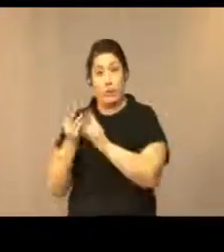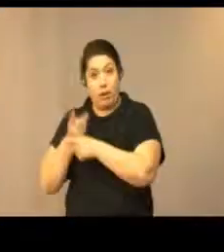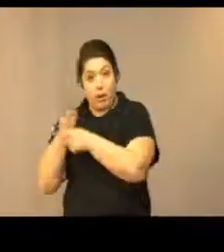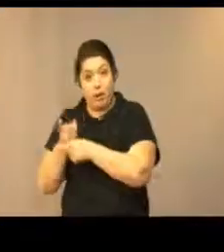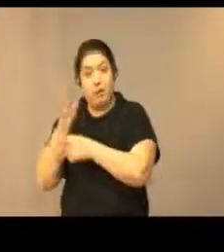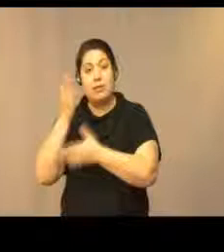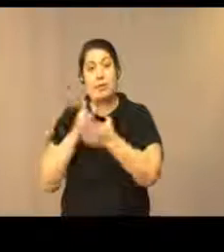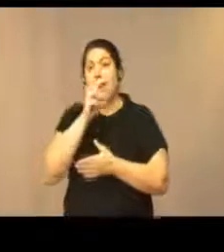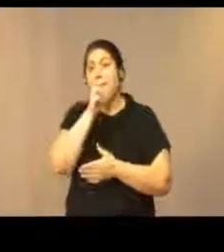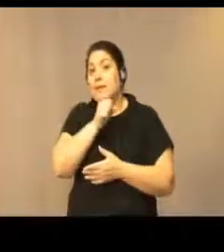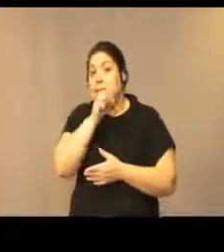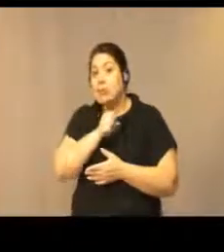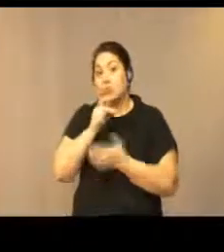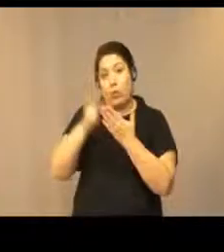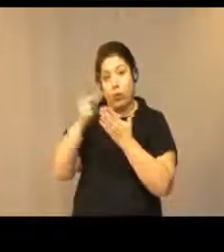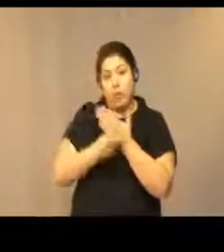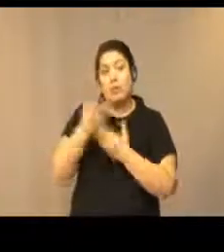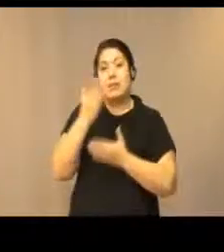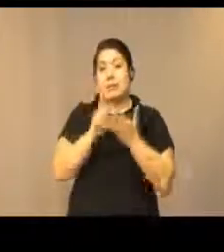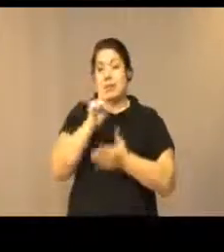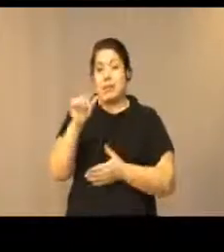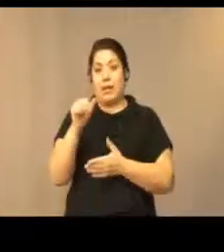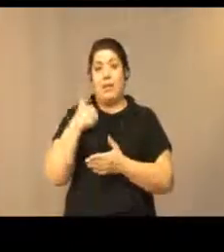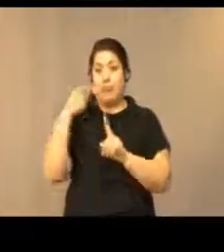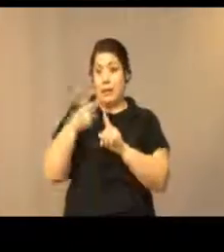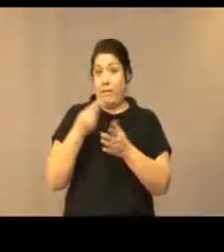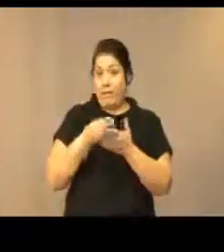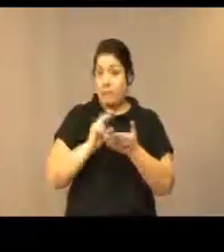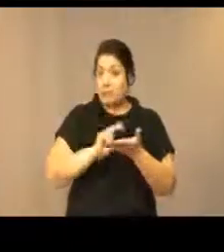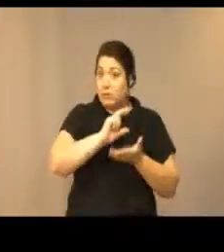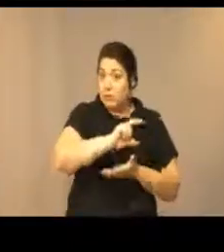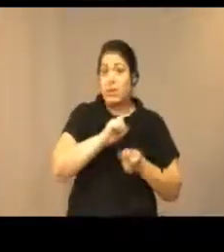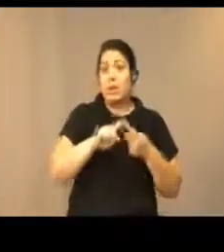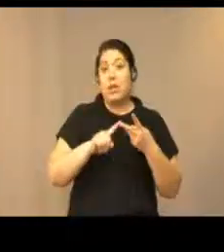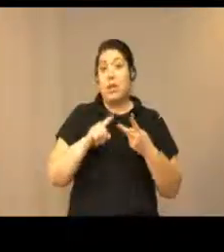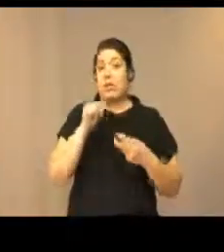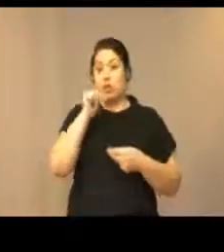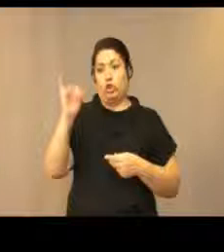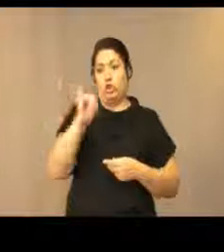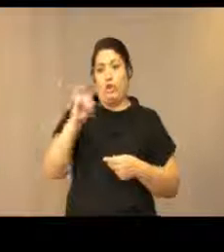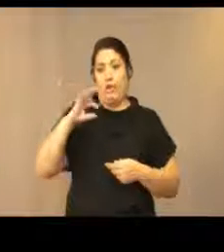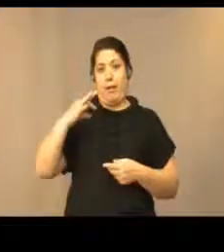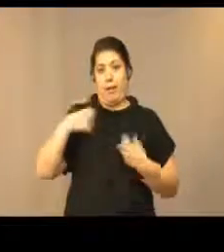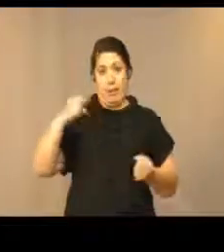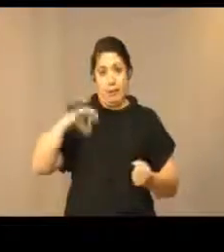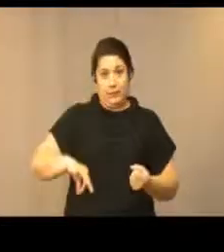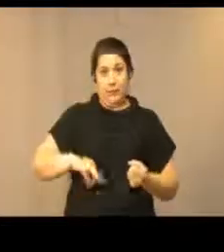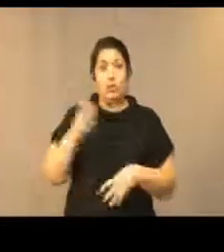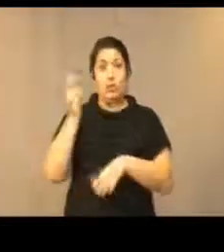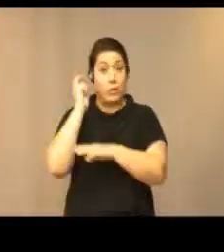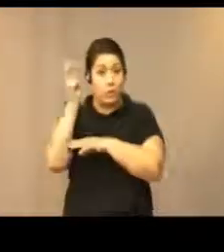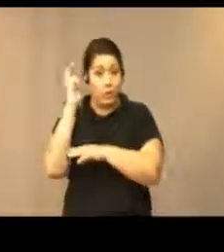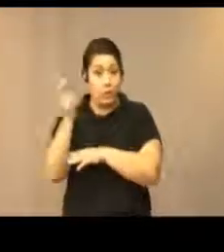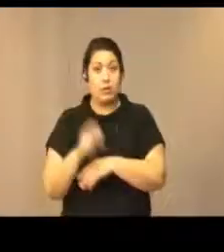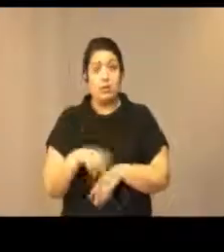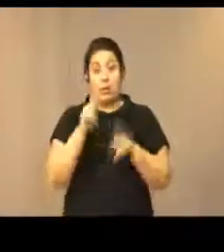proposal-driven disability programs, disability-specific funding, non-insured health benefits, transportation, person with